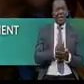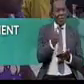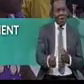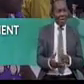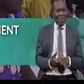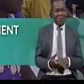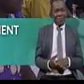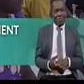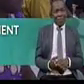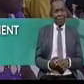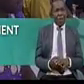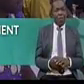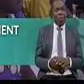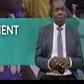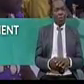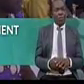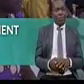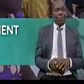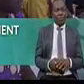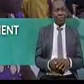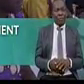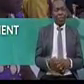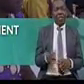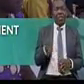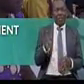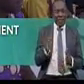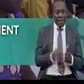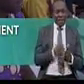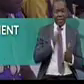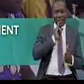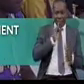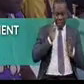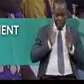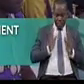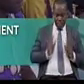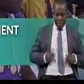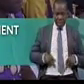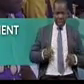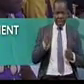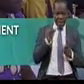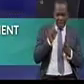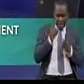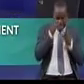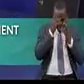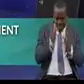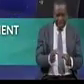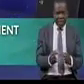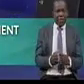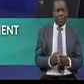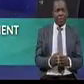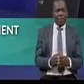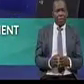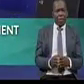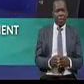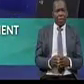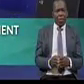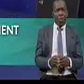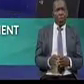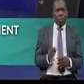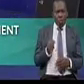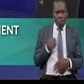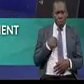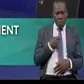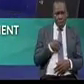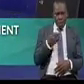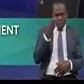It's a personal choice. Personal choice. When we know the path back to the dregs of the world, to